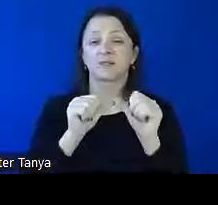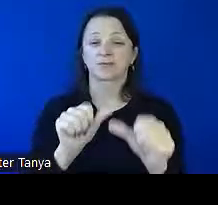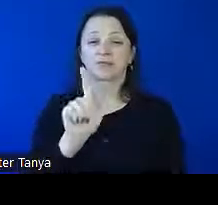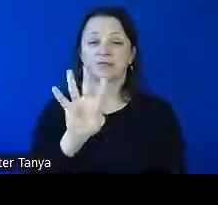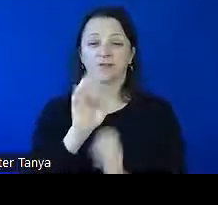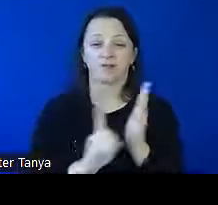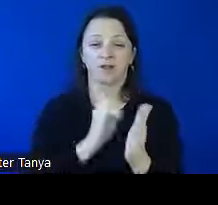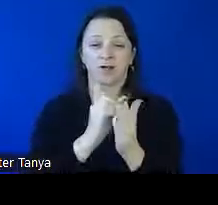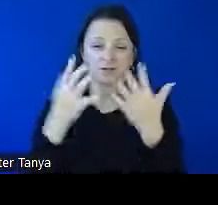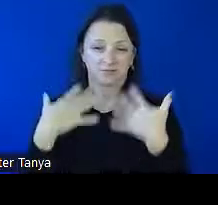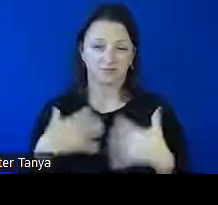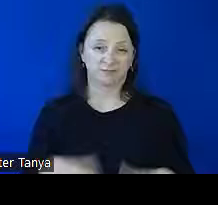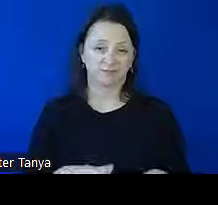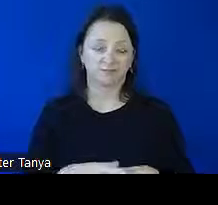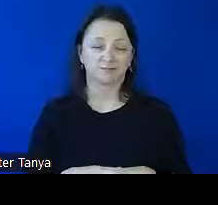hours.